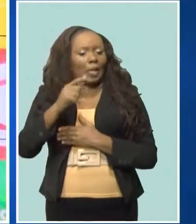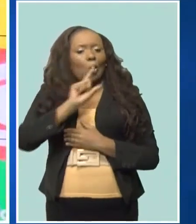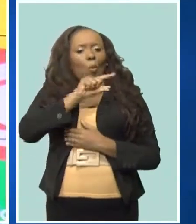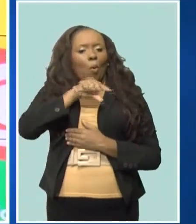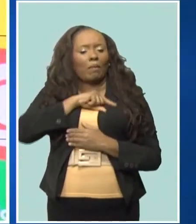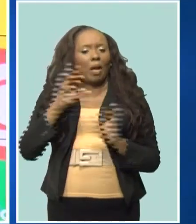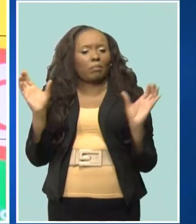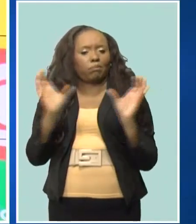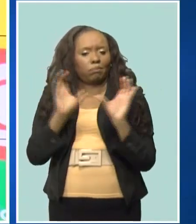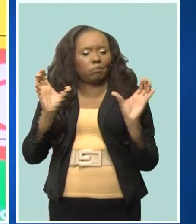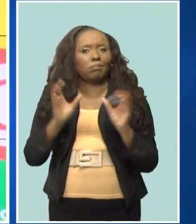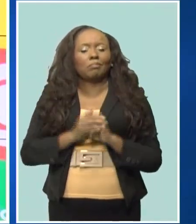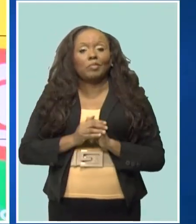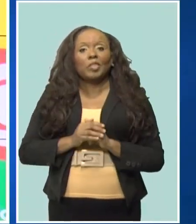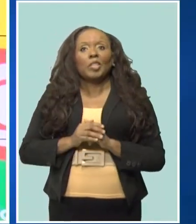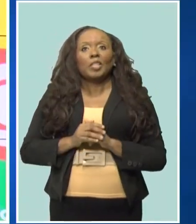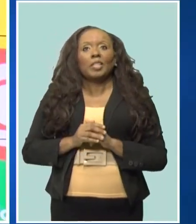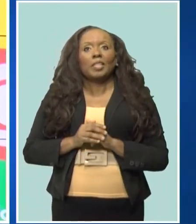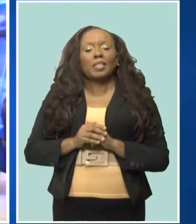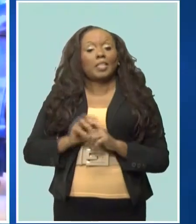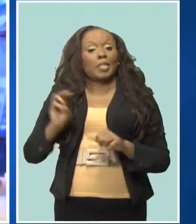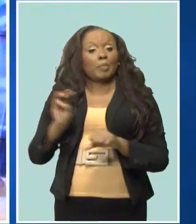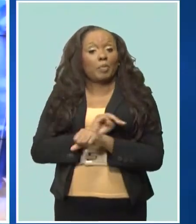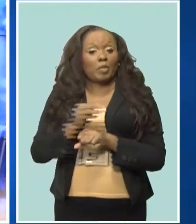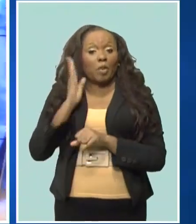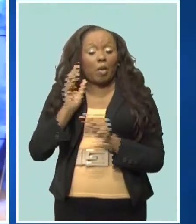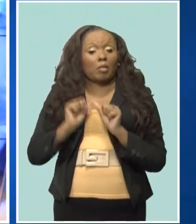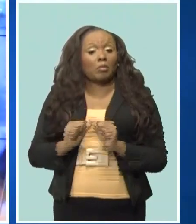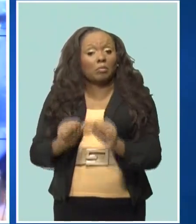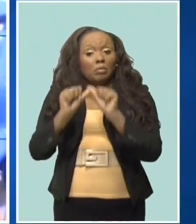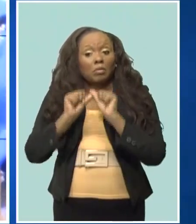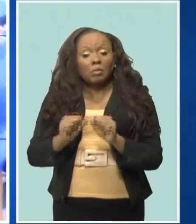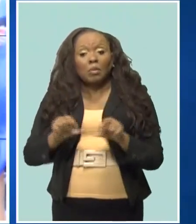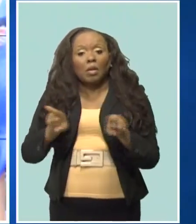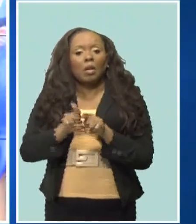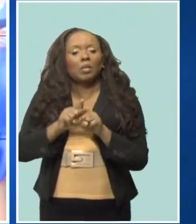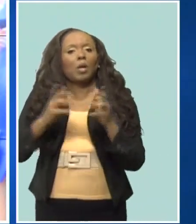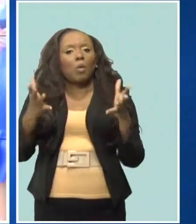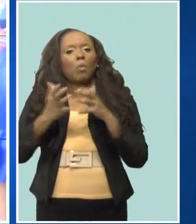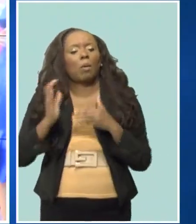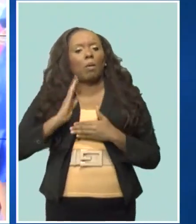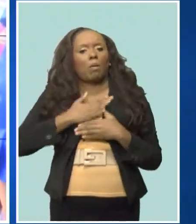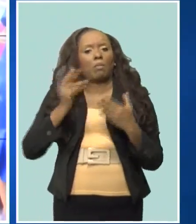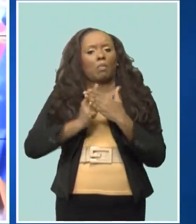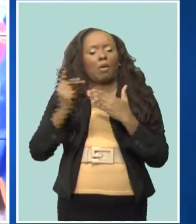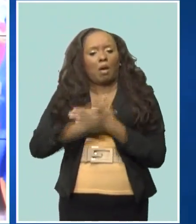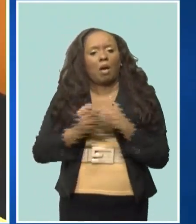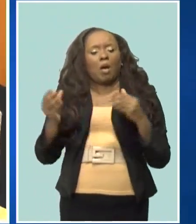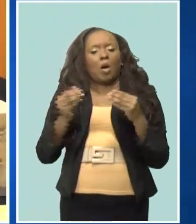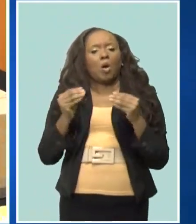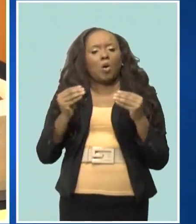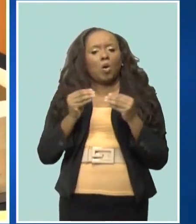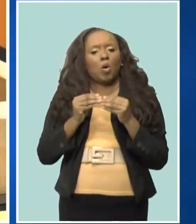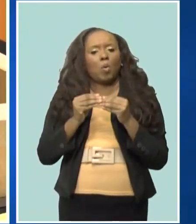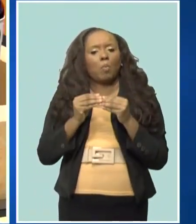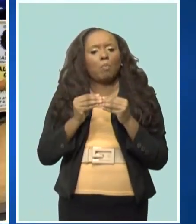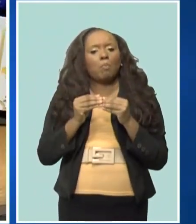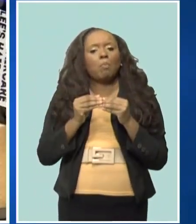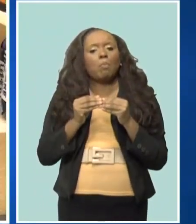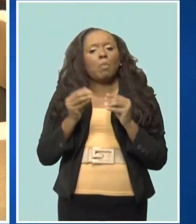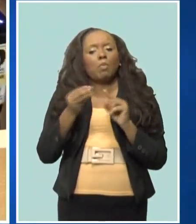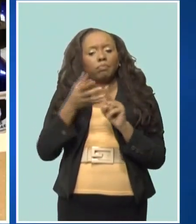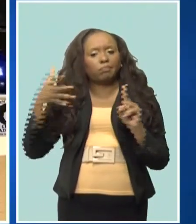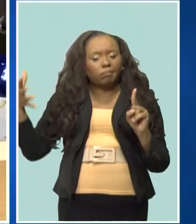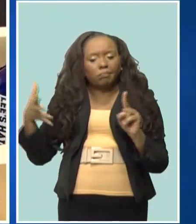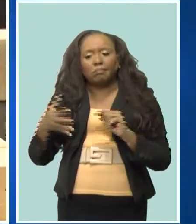do. Like I said, one of the things that we're hoping to do is to expand our program, to go into the schools as well, to provide